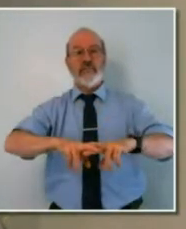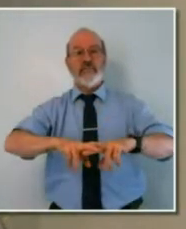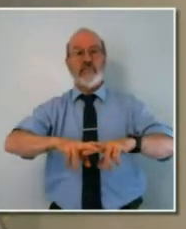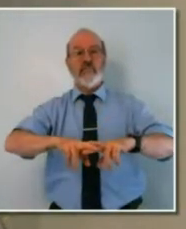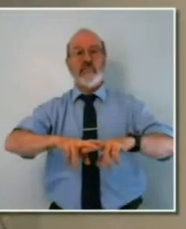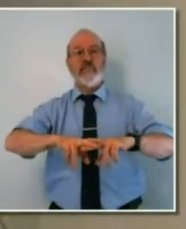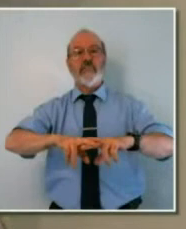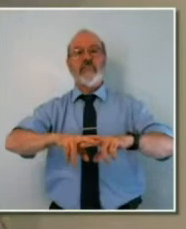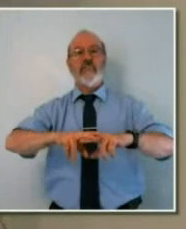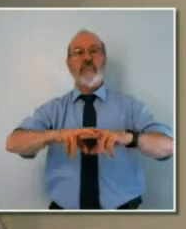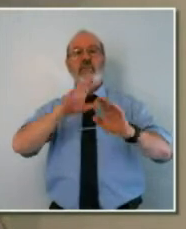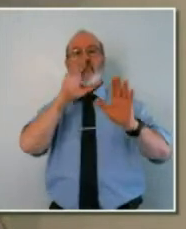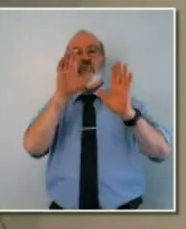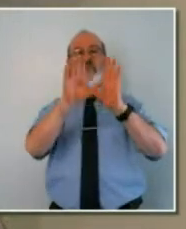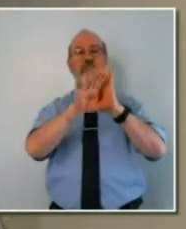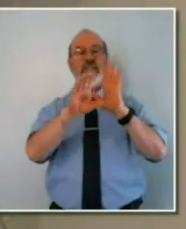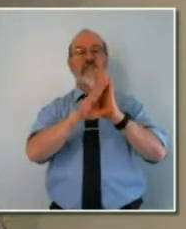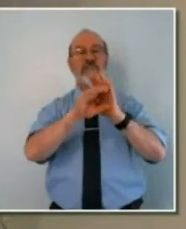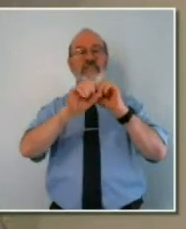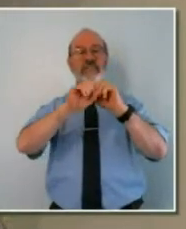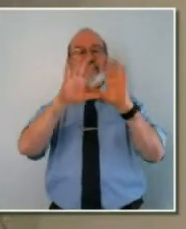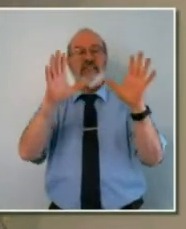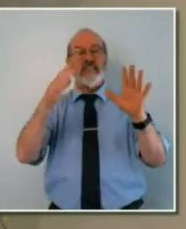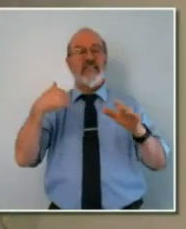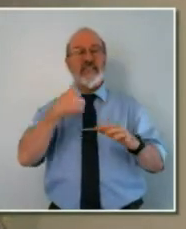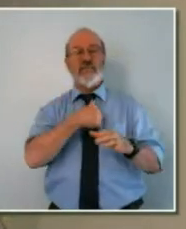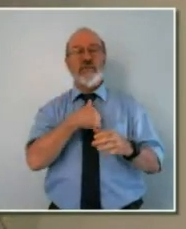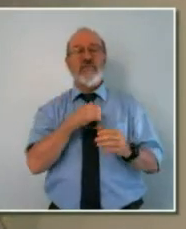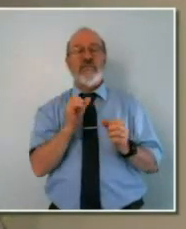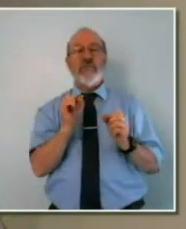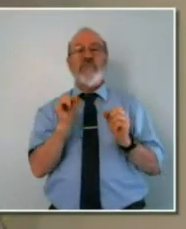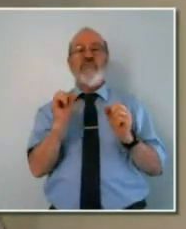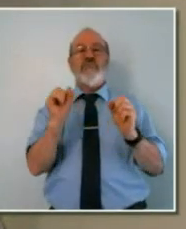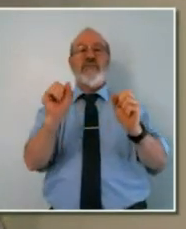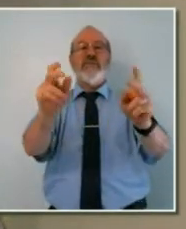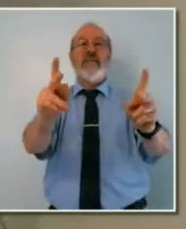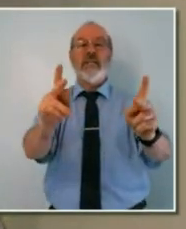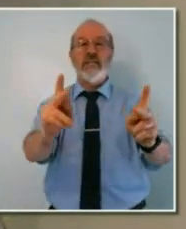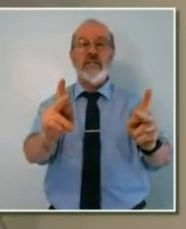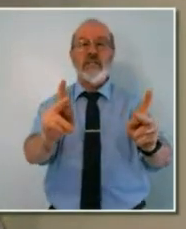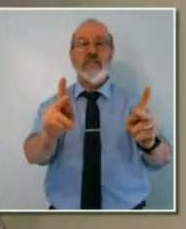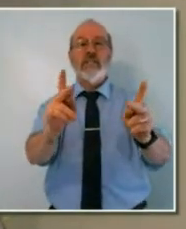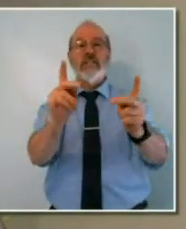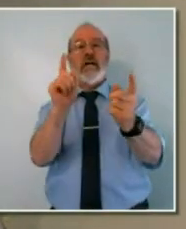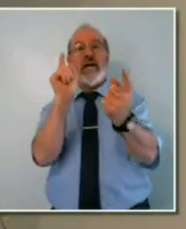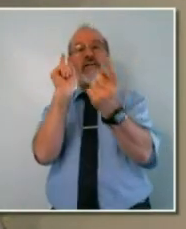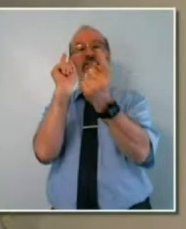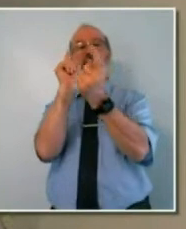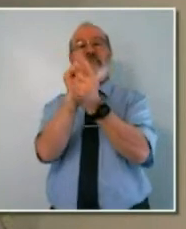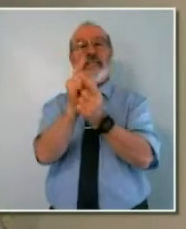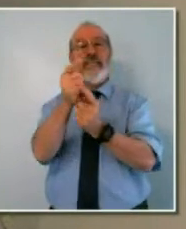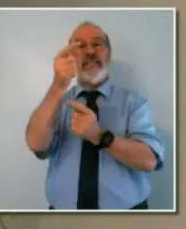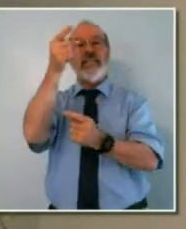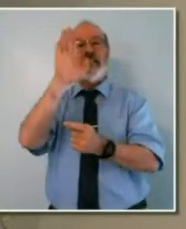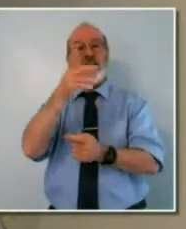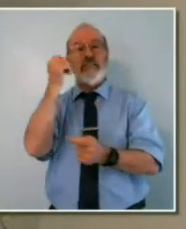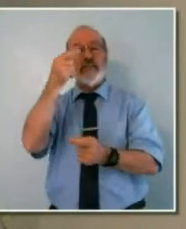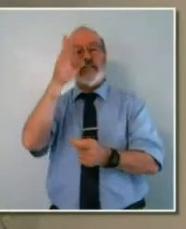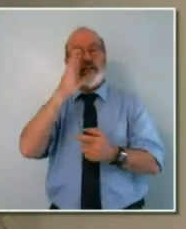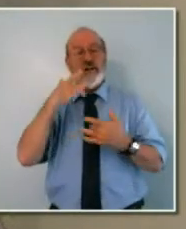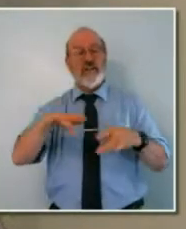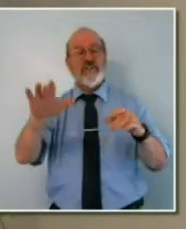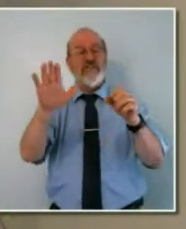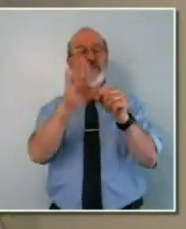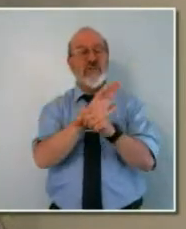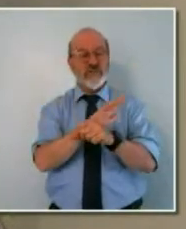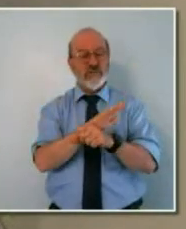the picture is clear that we have the privilege of meeting God because God is merciful.